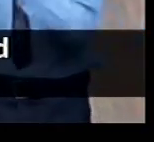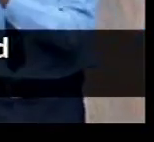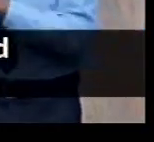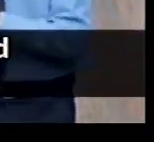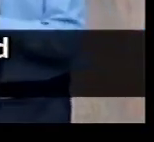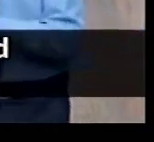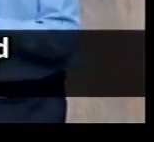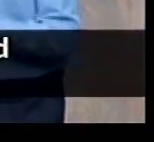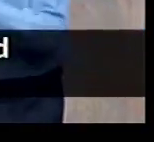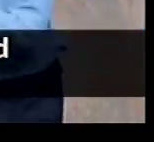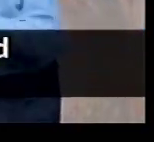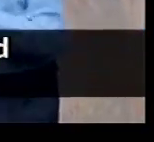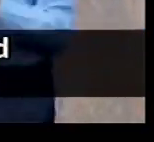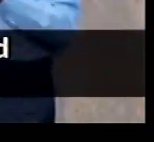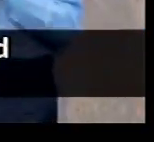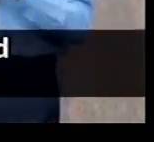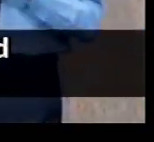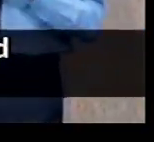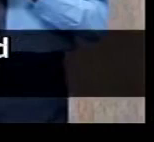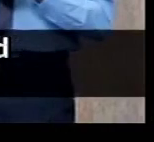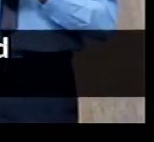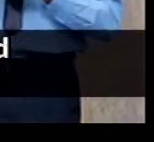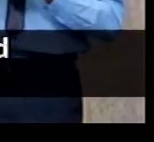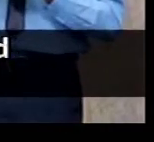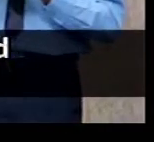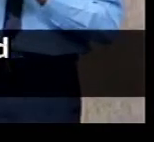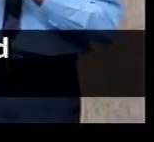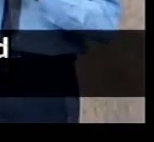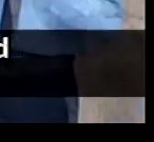flight, like a blind man that God